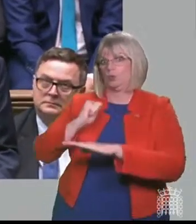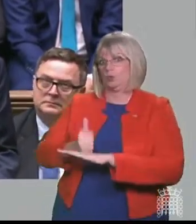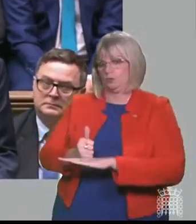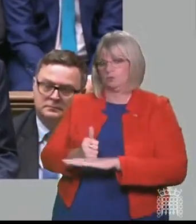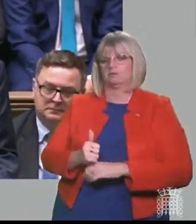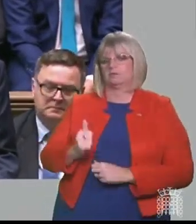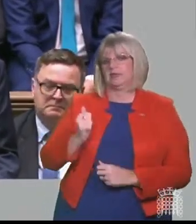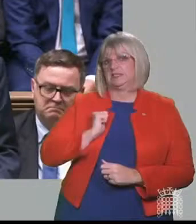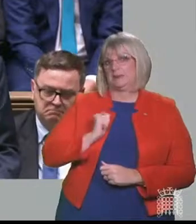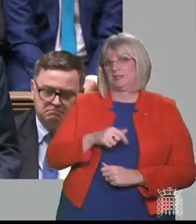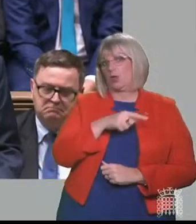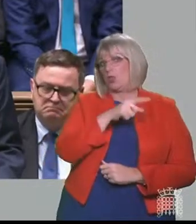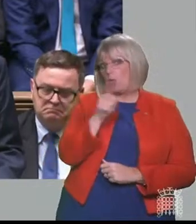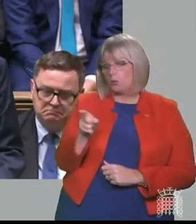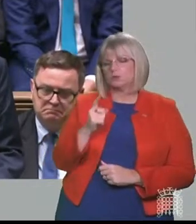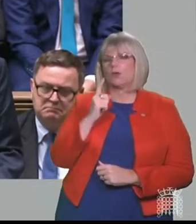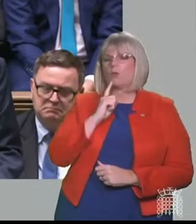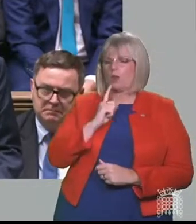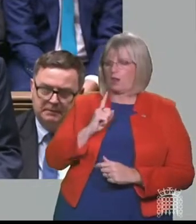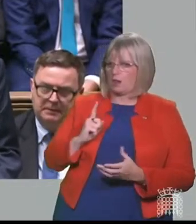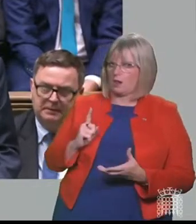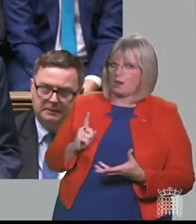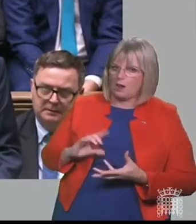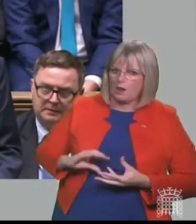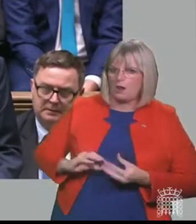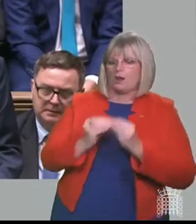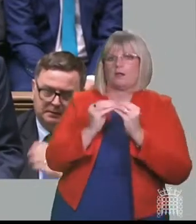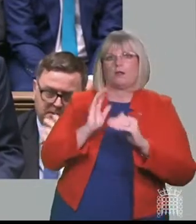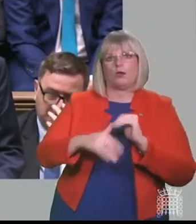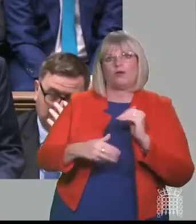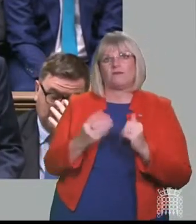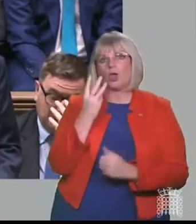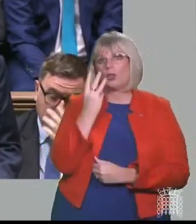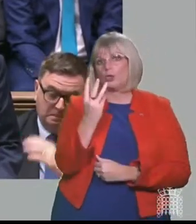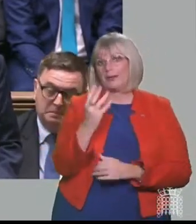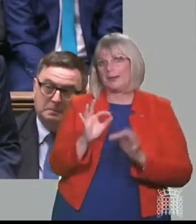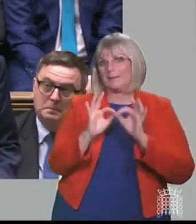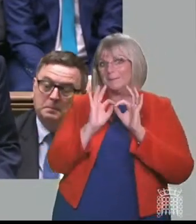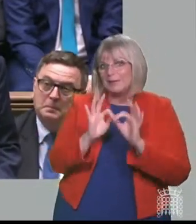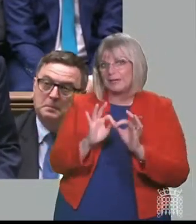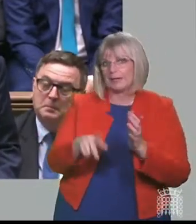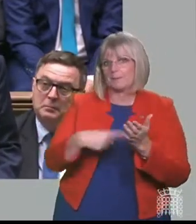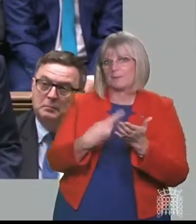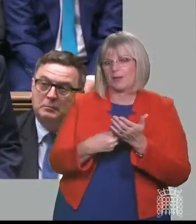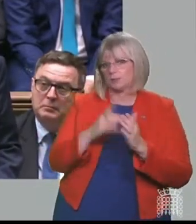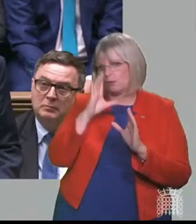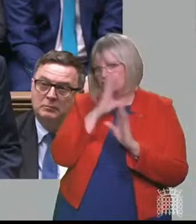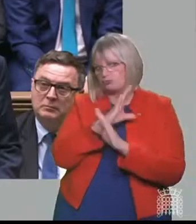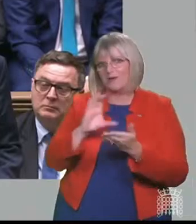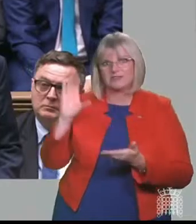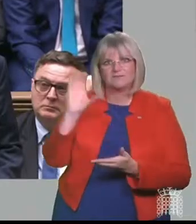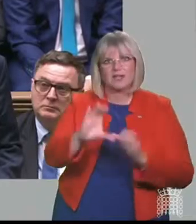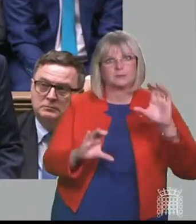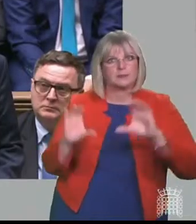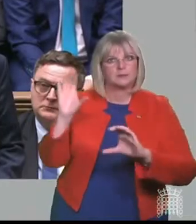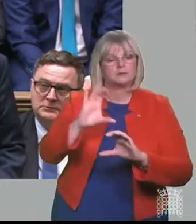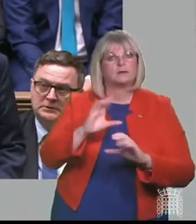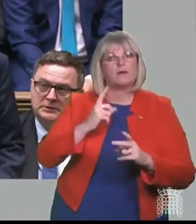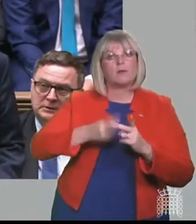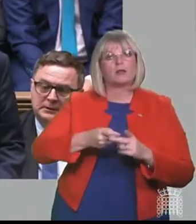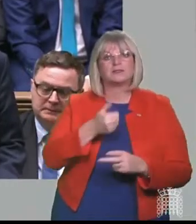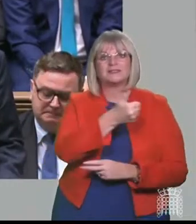catalyse over £3 billion of private investment and 65,000 new